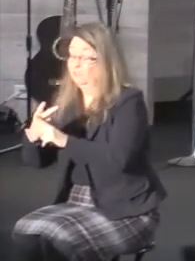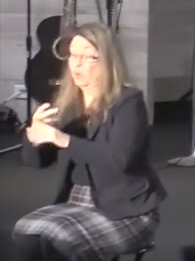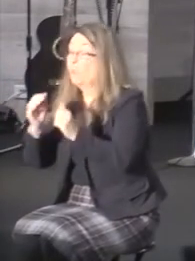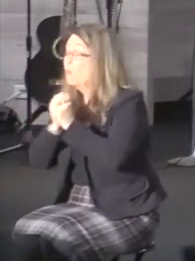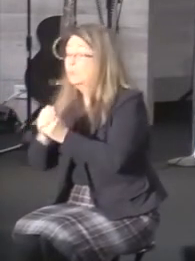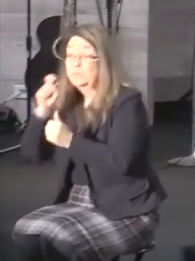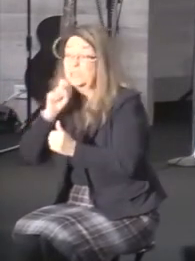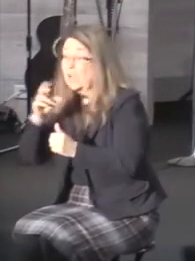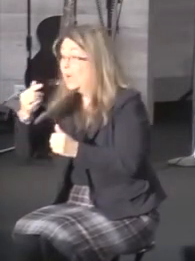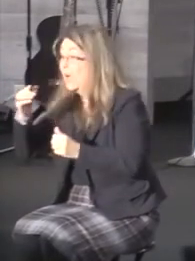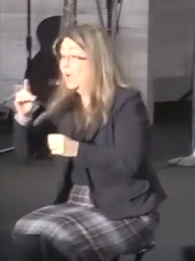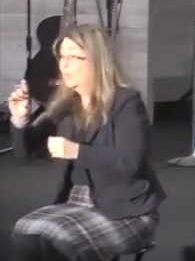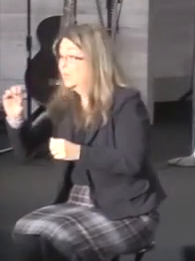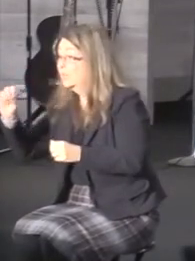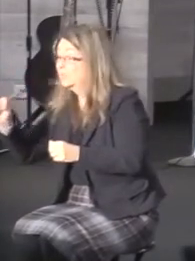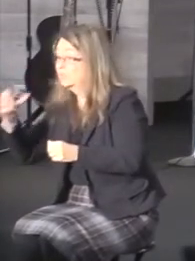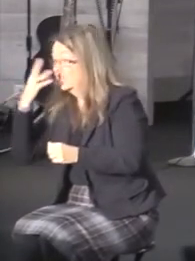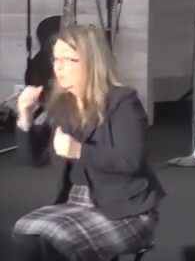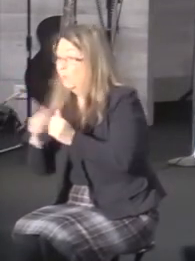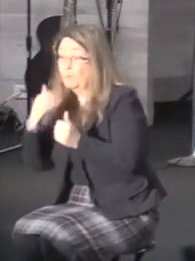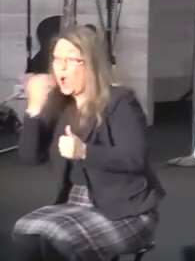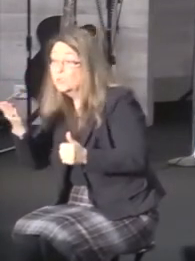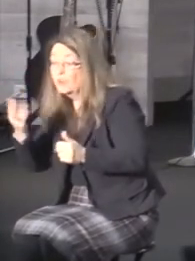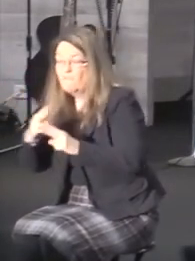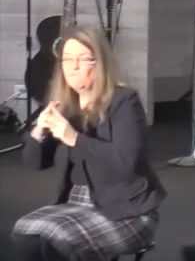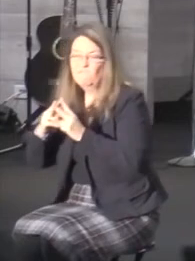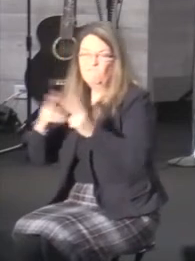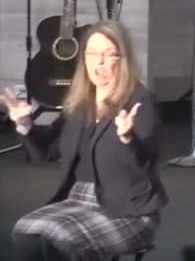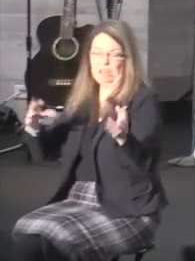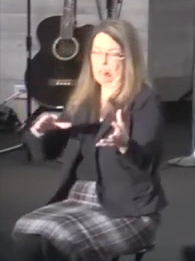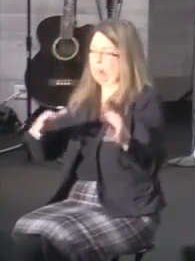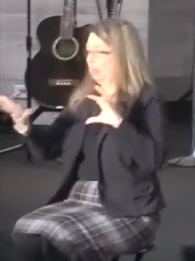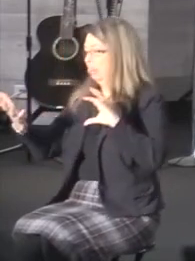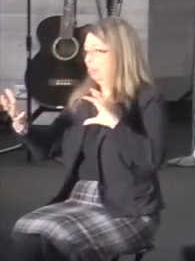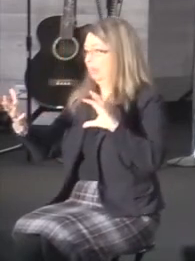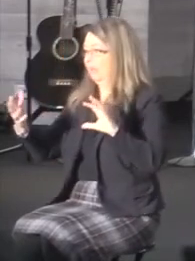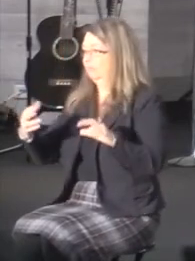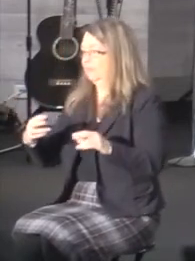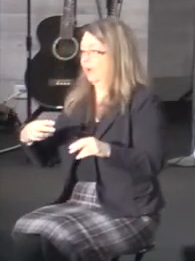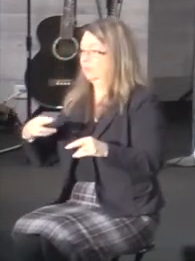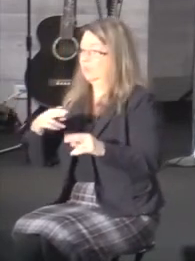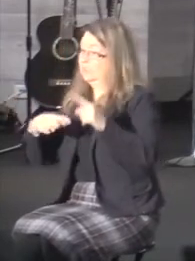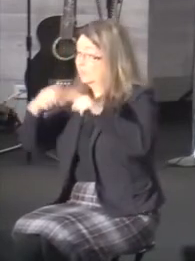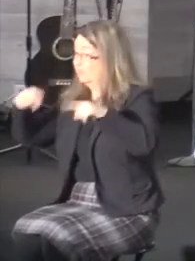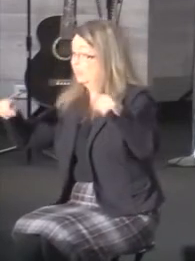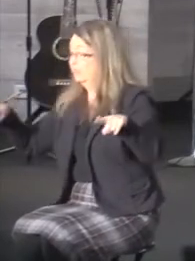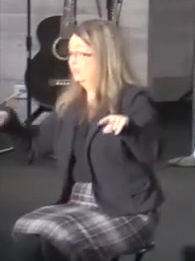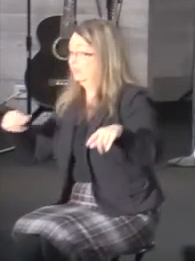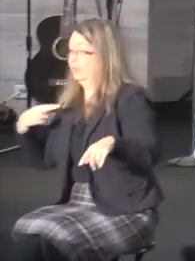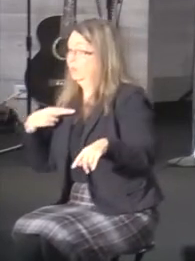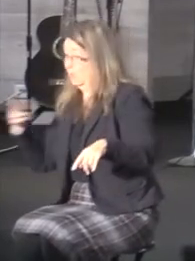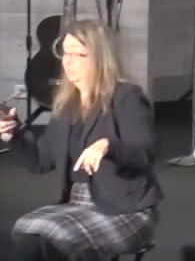with orgies and sleeping with prostitutes. I mean, we're talking about a very messy, very religiously diverse city. And yet